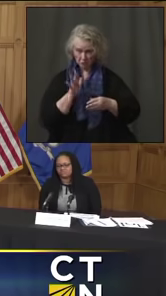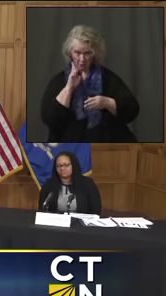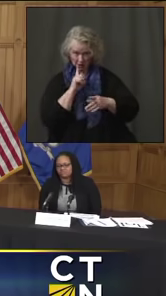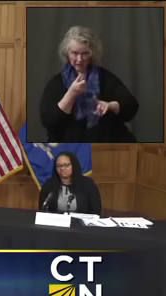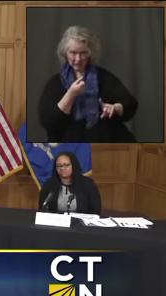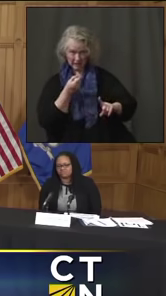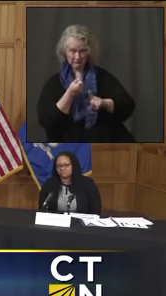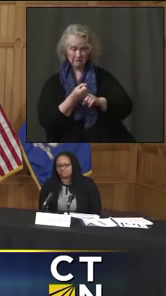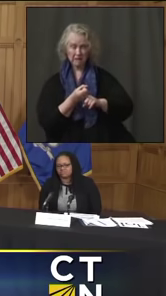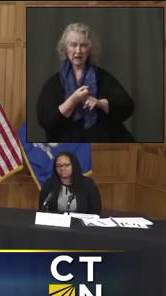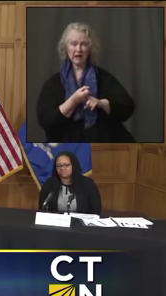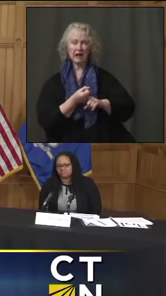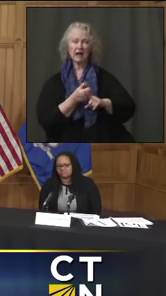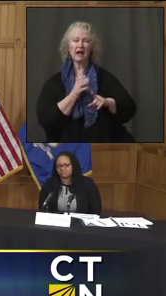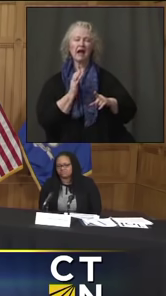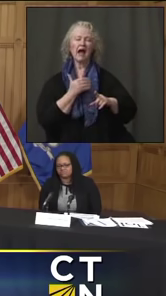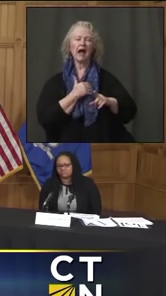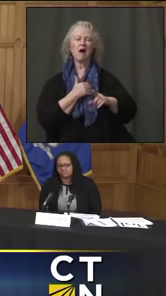impact our debt limit.